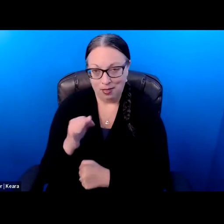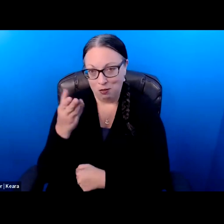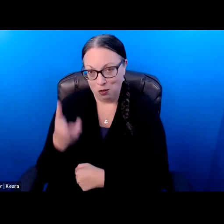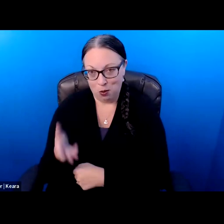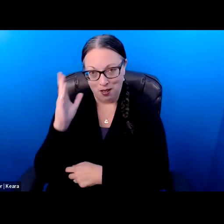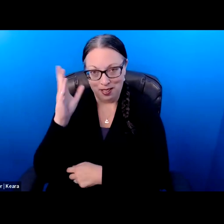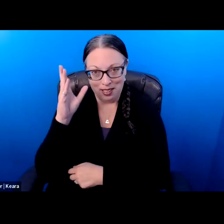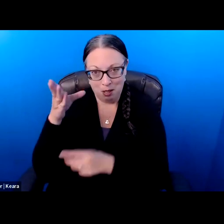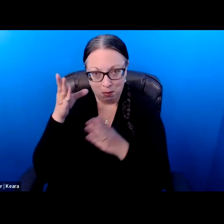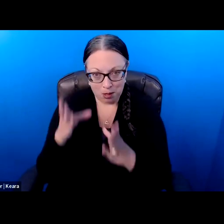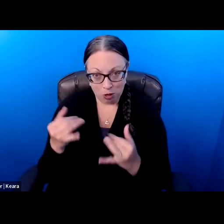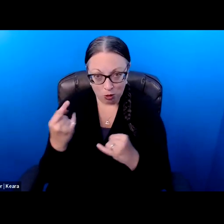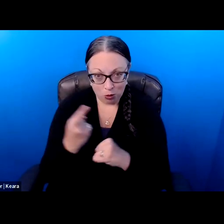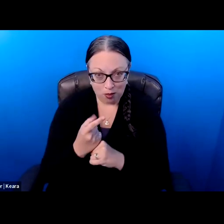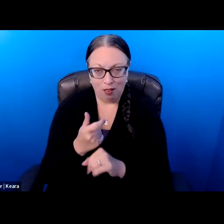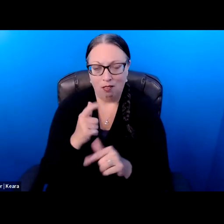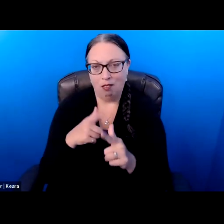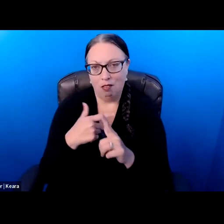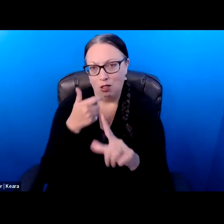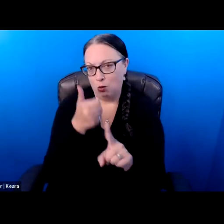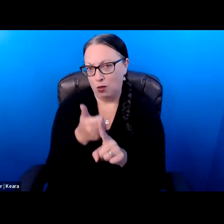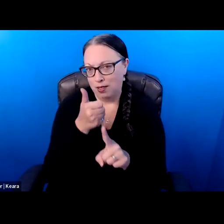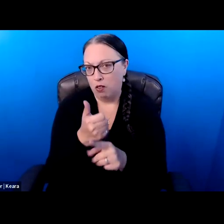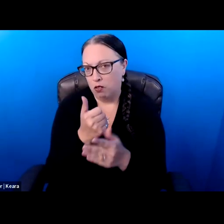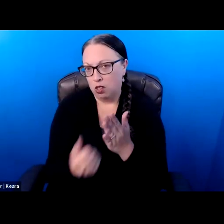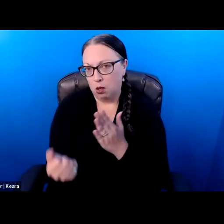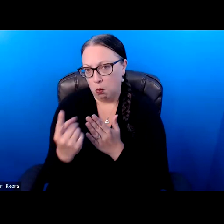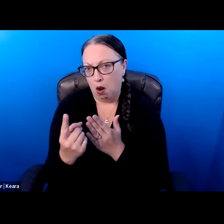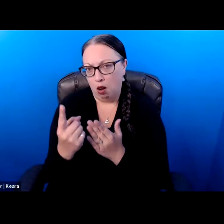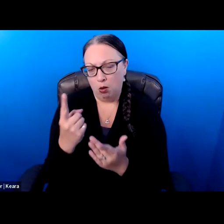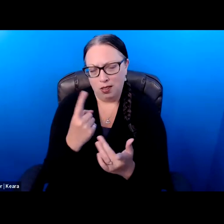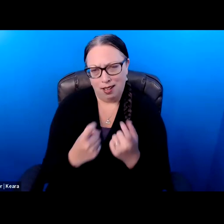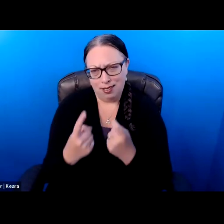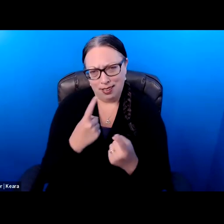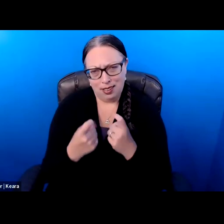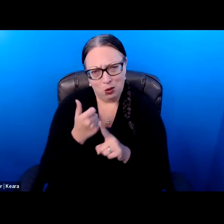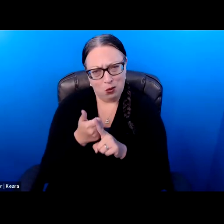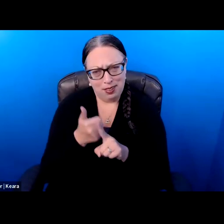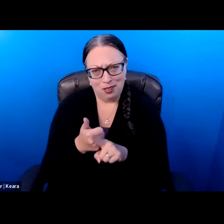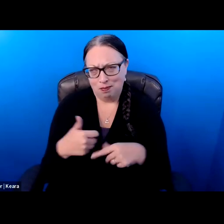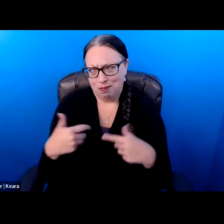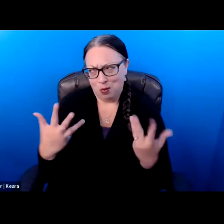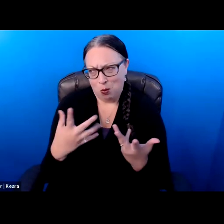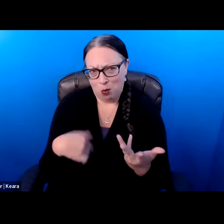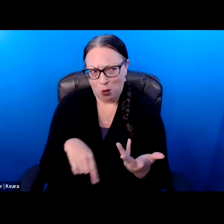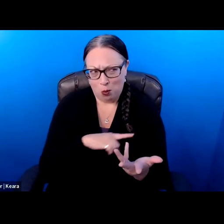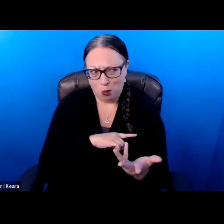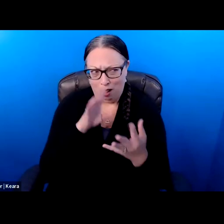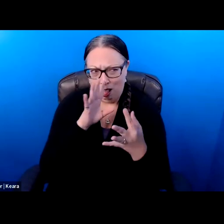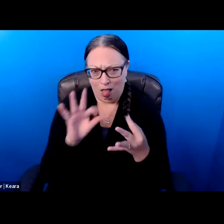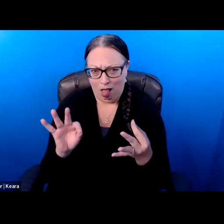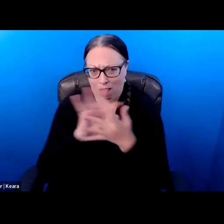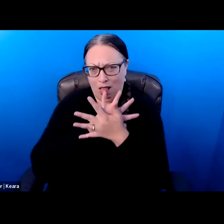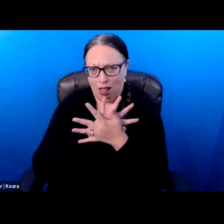are someone who is probably asking yourself the question, what are we pretending not to know today?